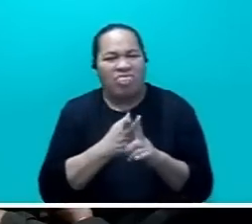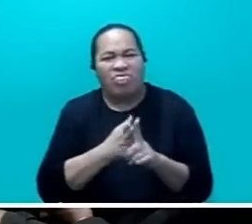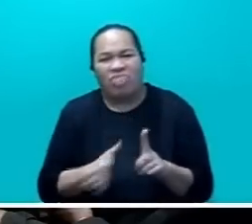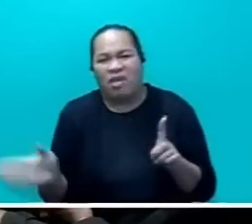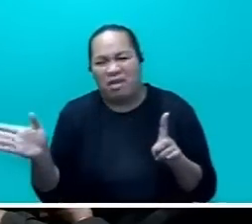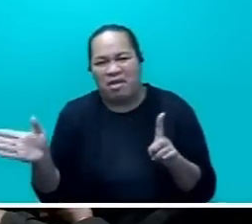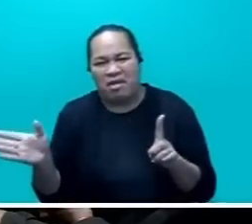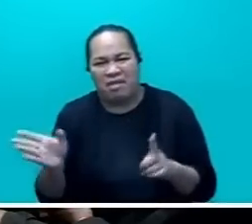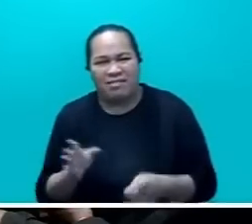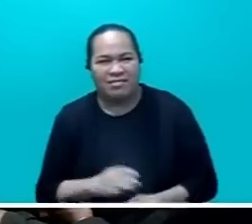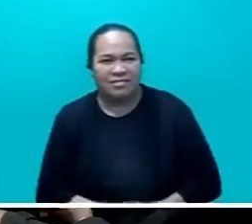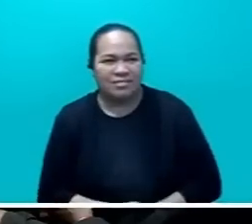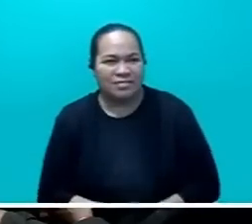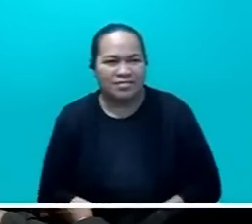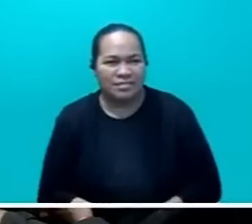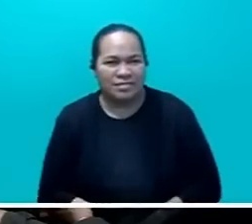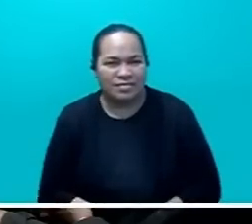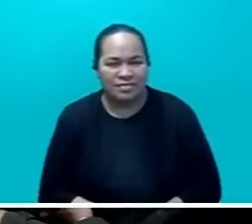irrelevant can be.